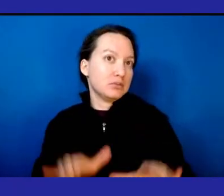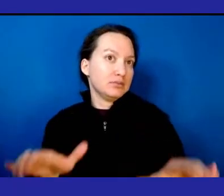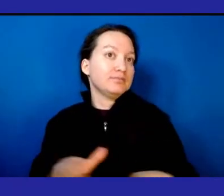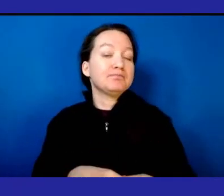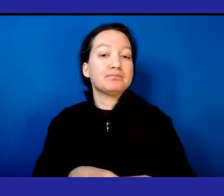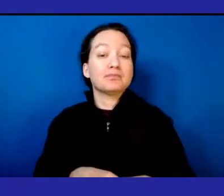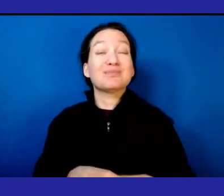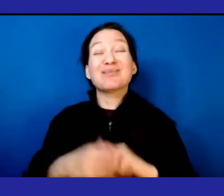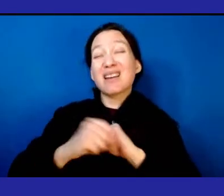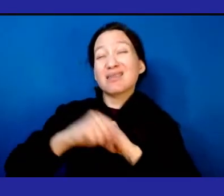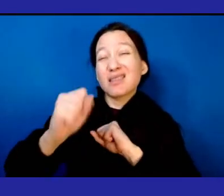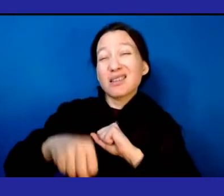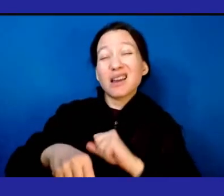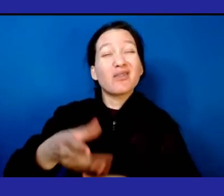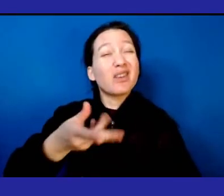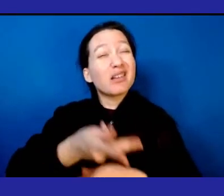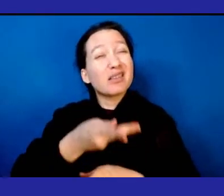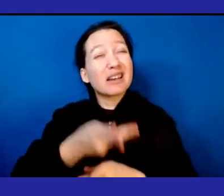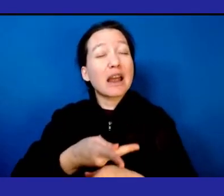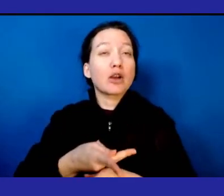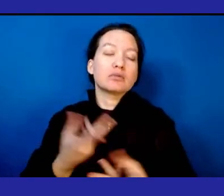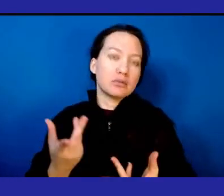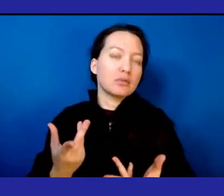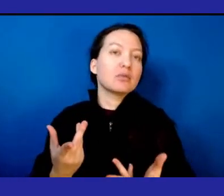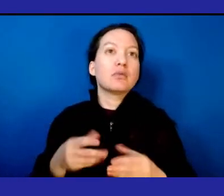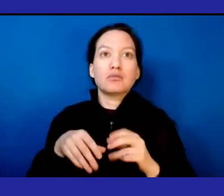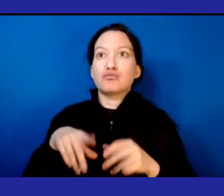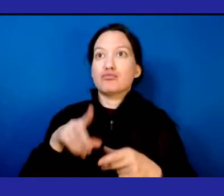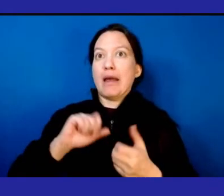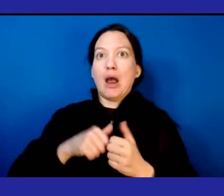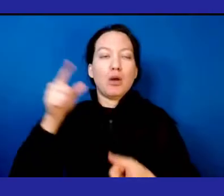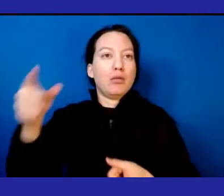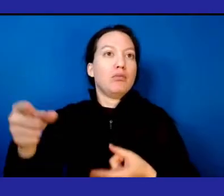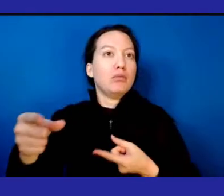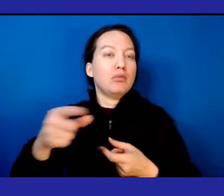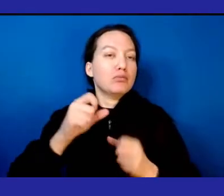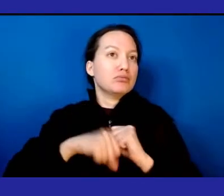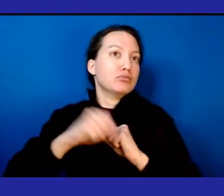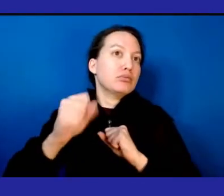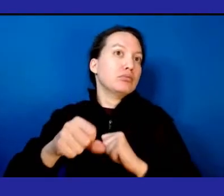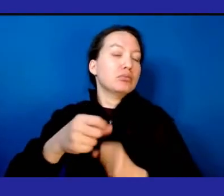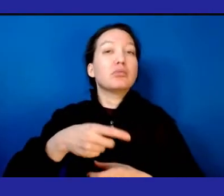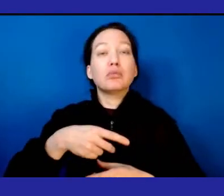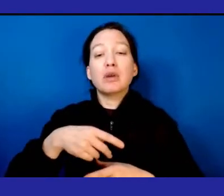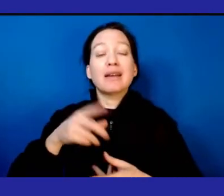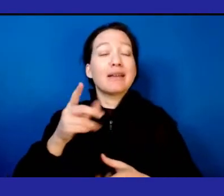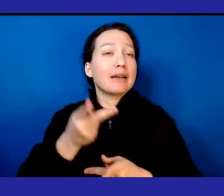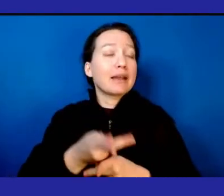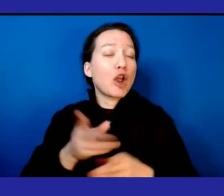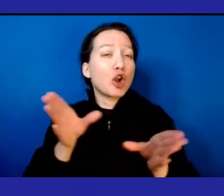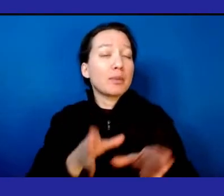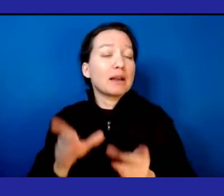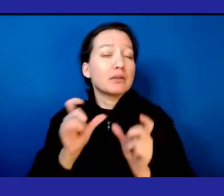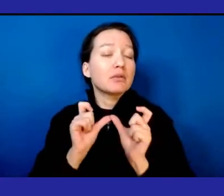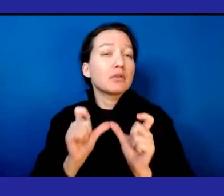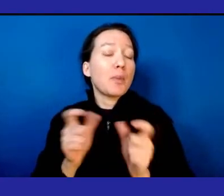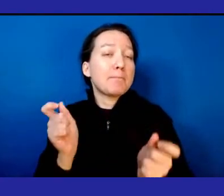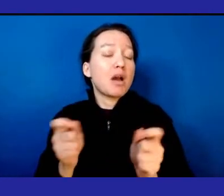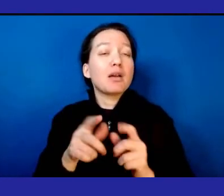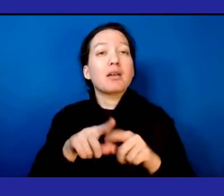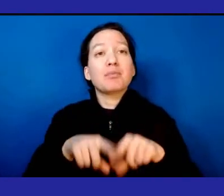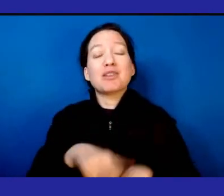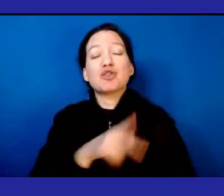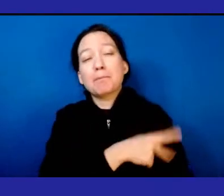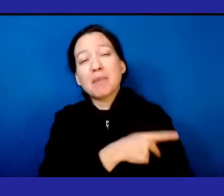of care, to address the delay of care, care plans will continue to be modified based on patient,